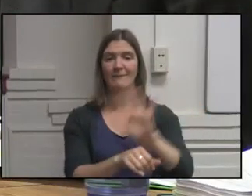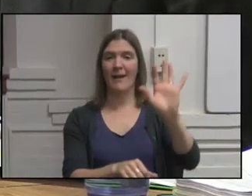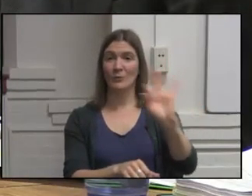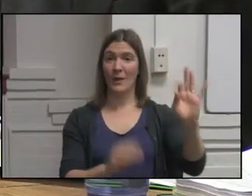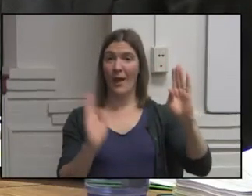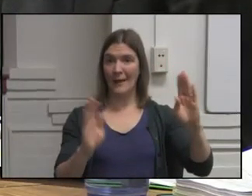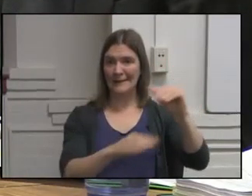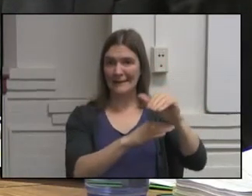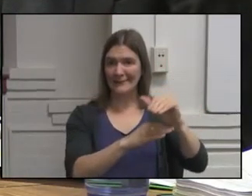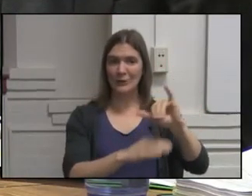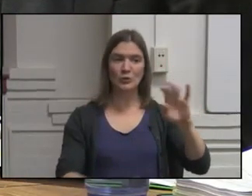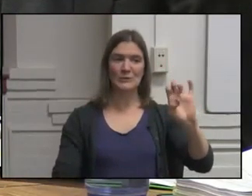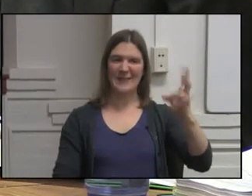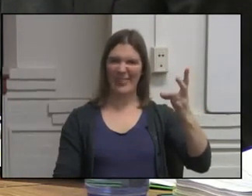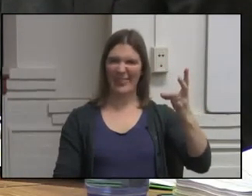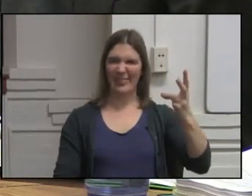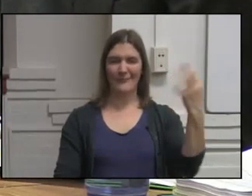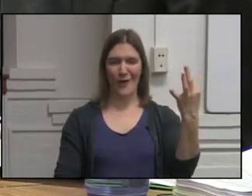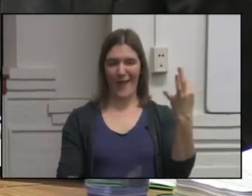9 on June 7th.